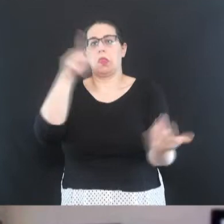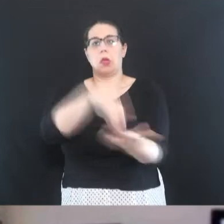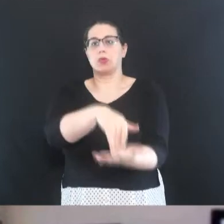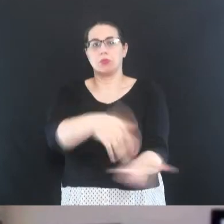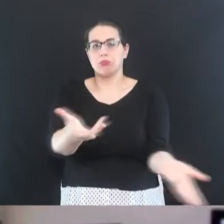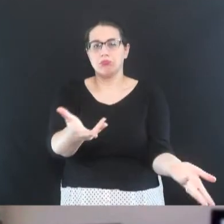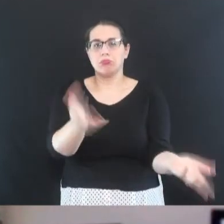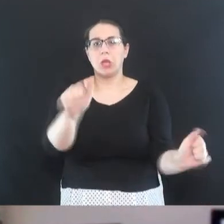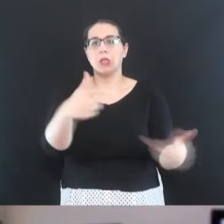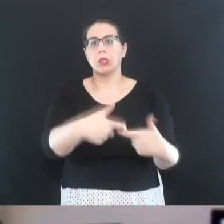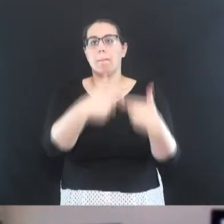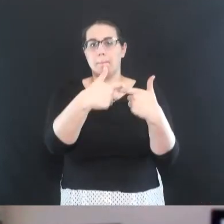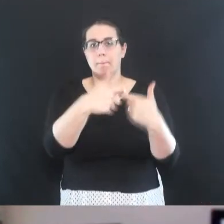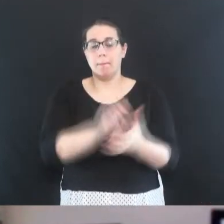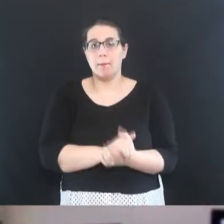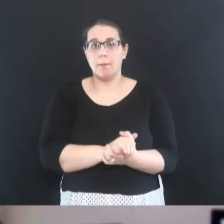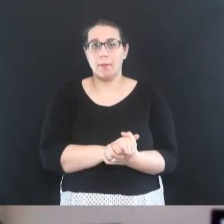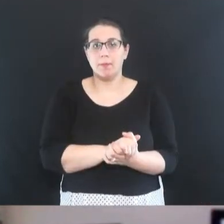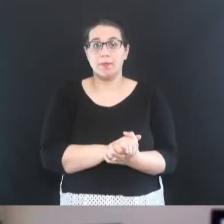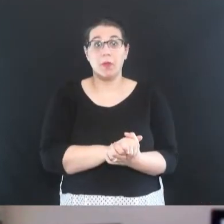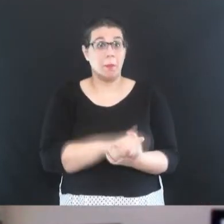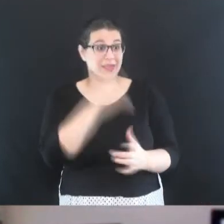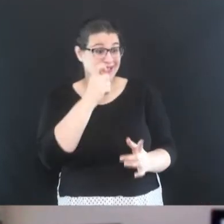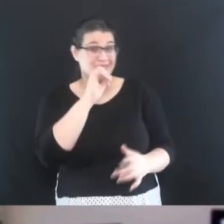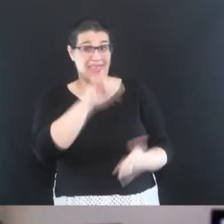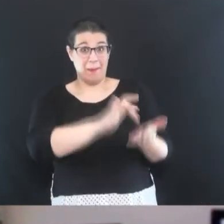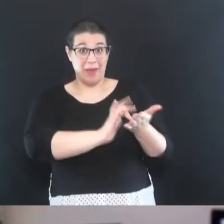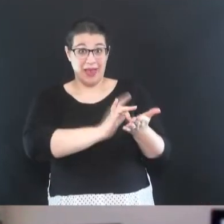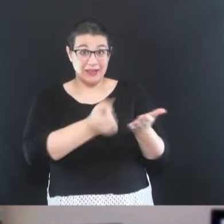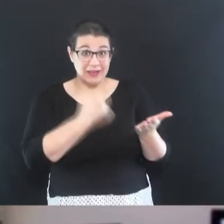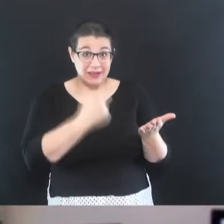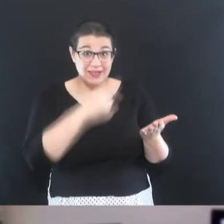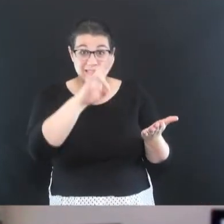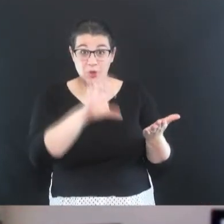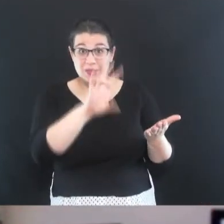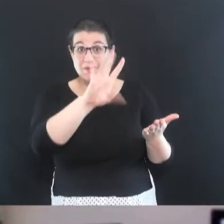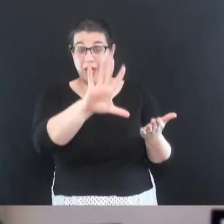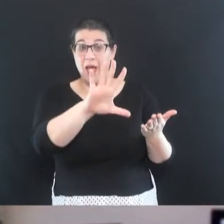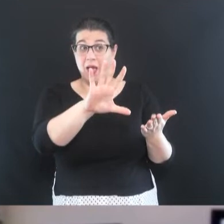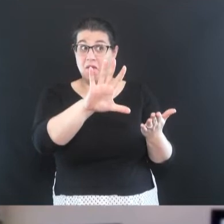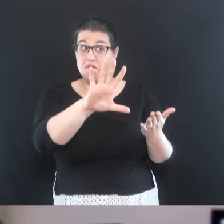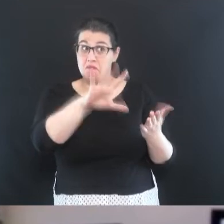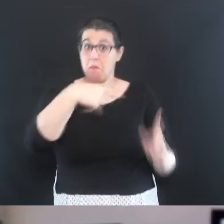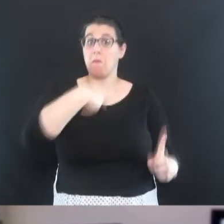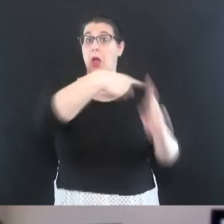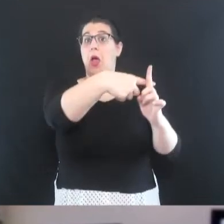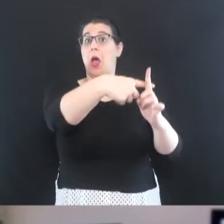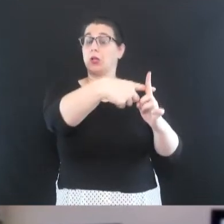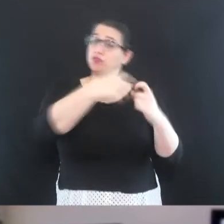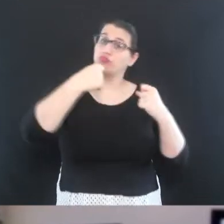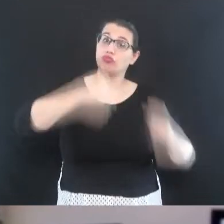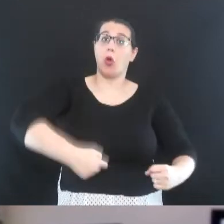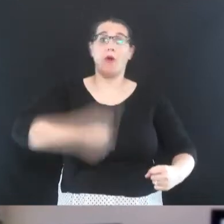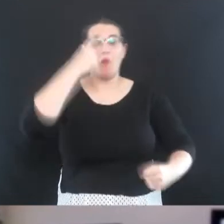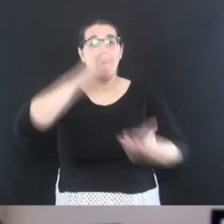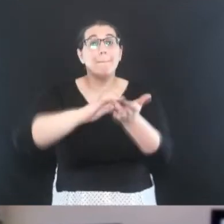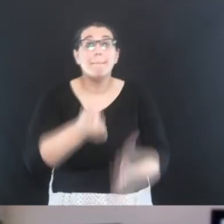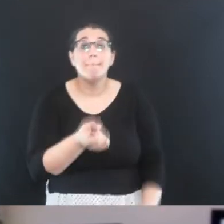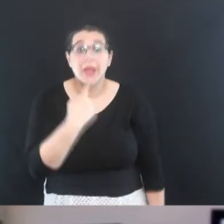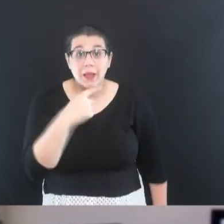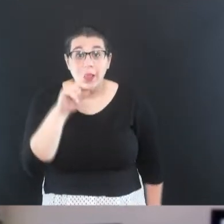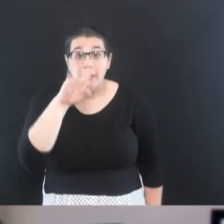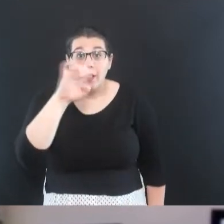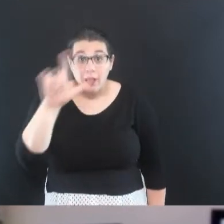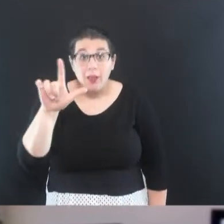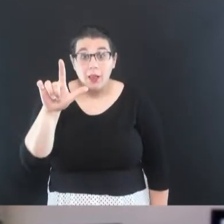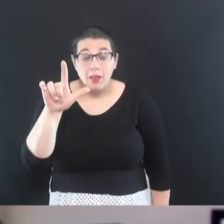very striking in favor of the benefit of the pill. And this is a pill that blocks some of the ability